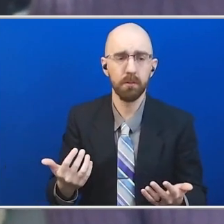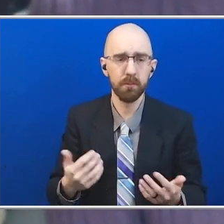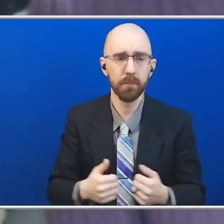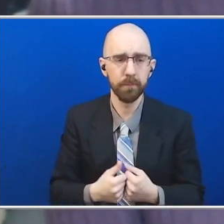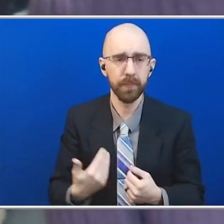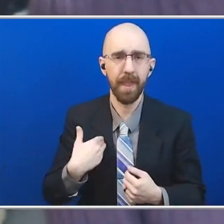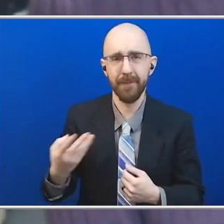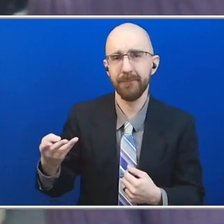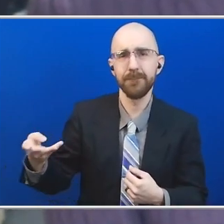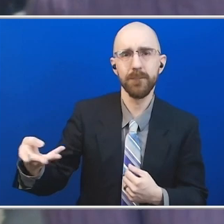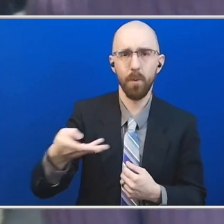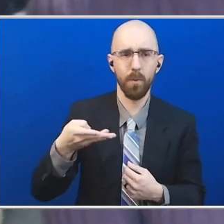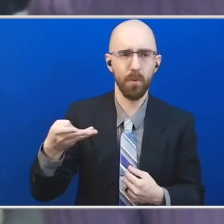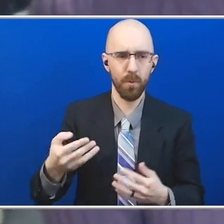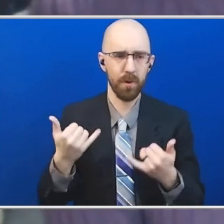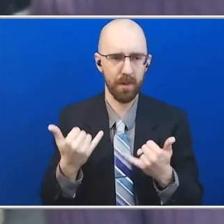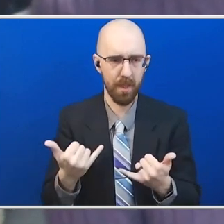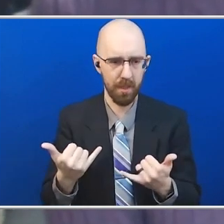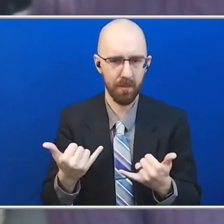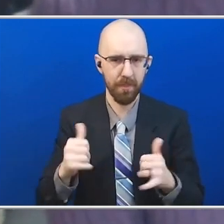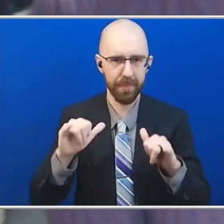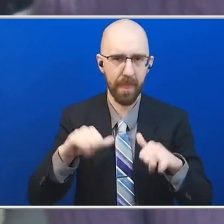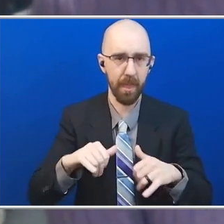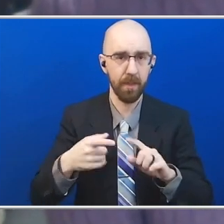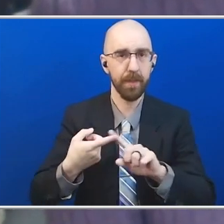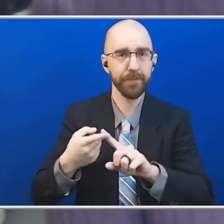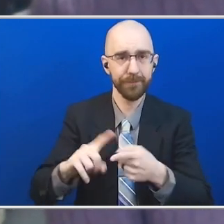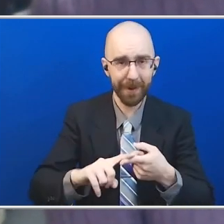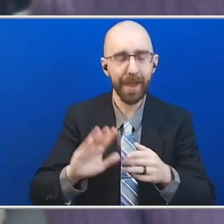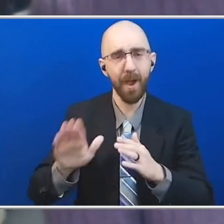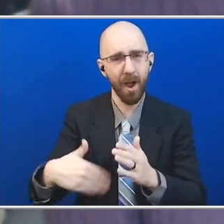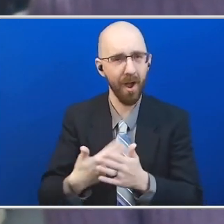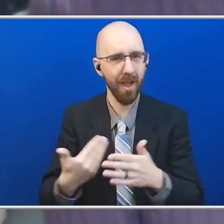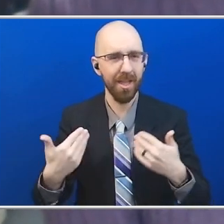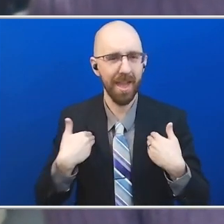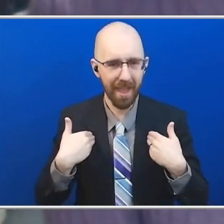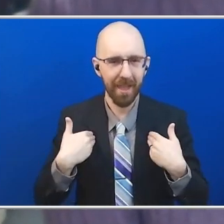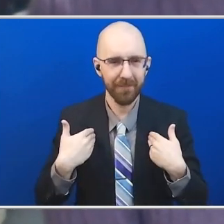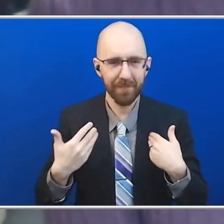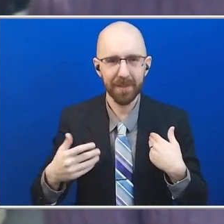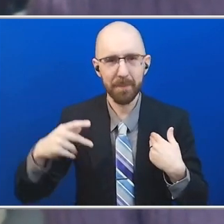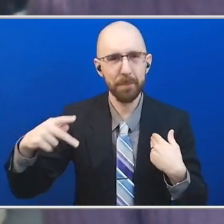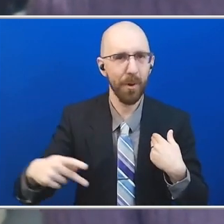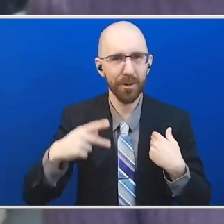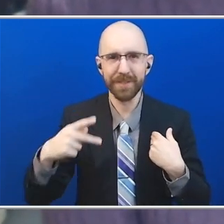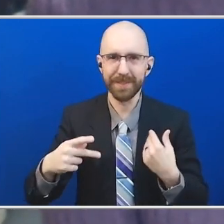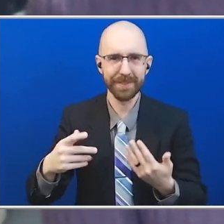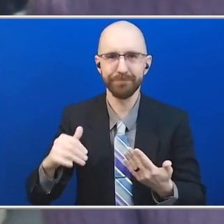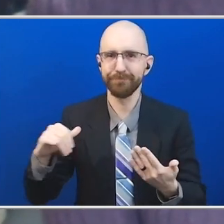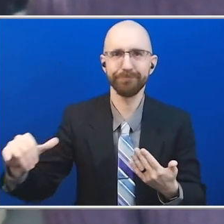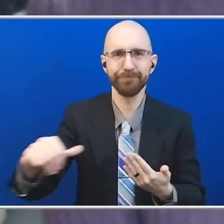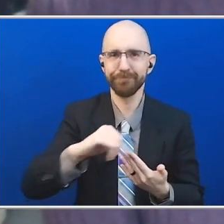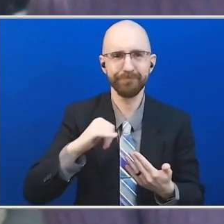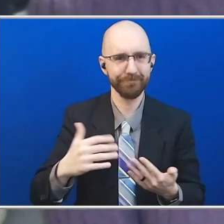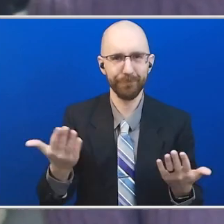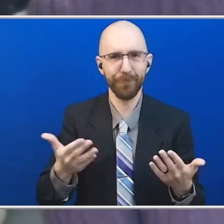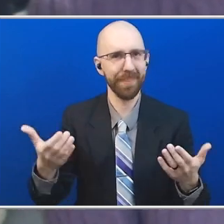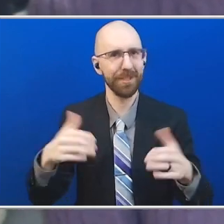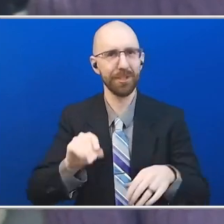us now that are friends, and we all have Parkinson's. And what are the odds of